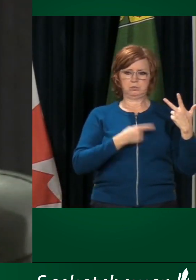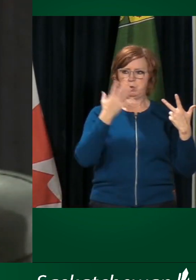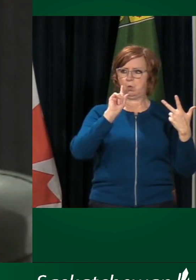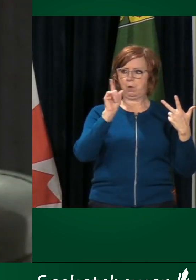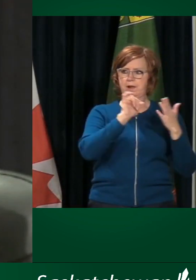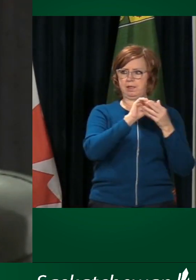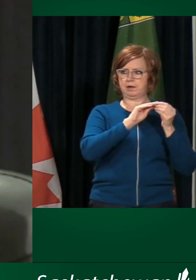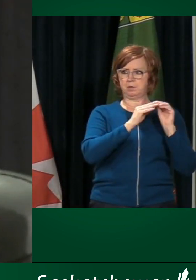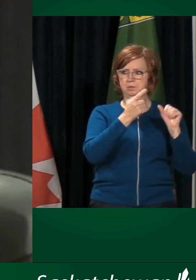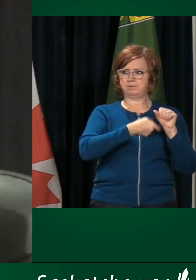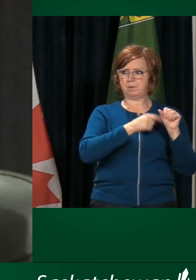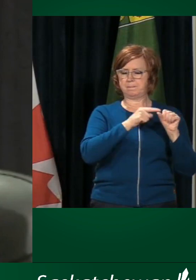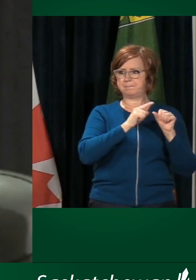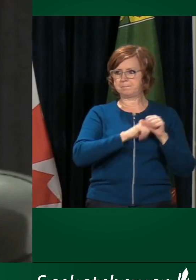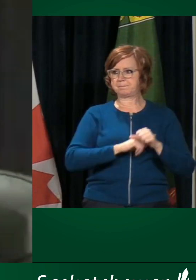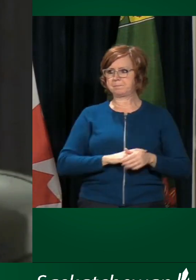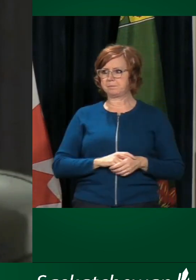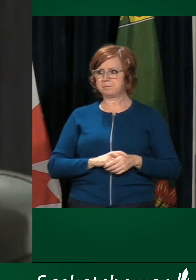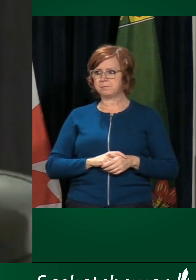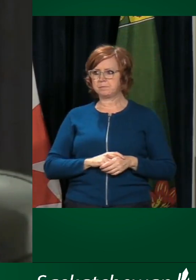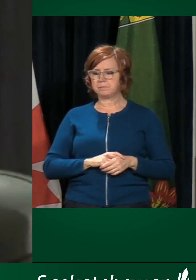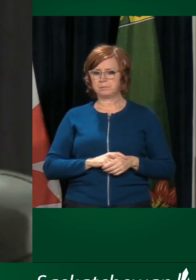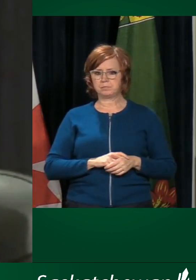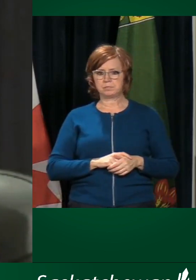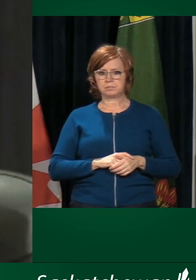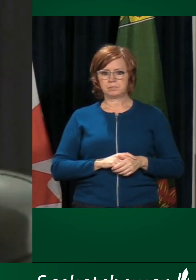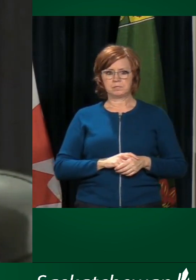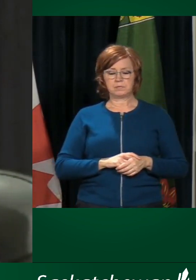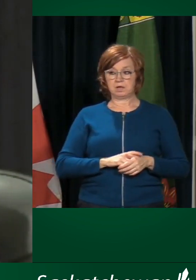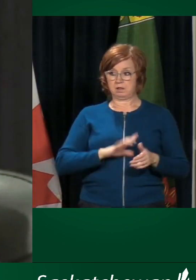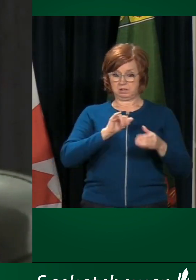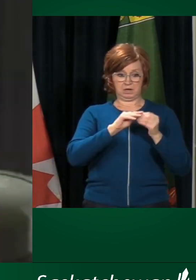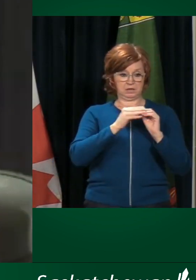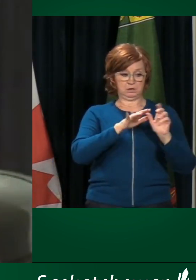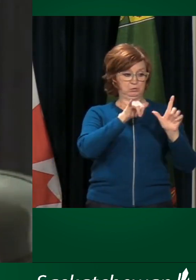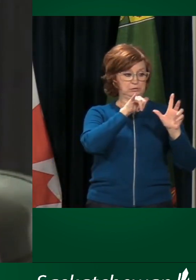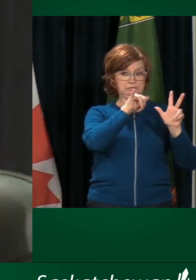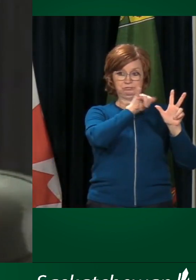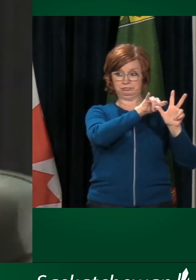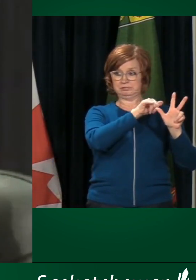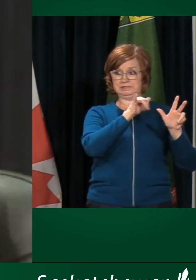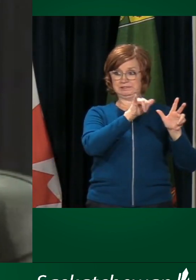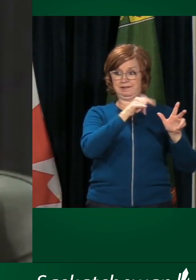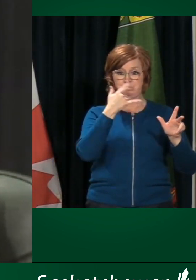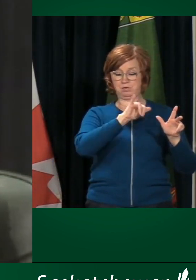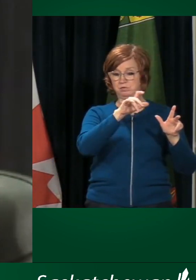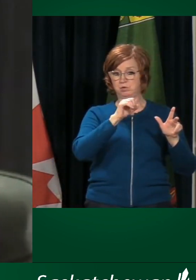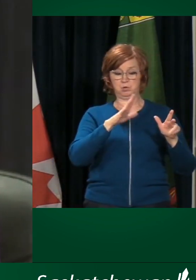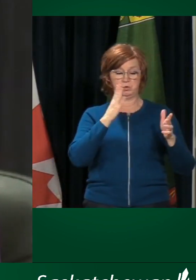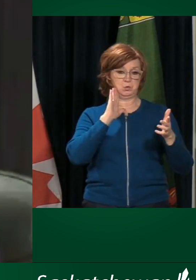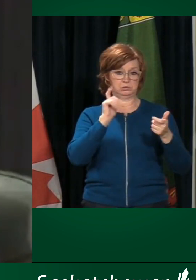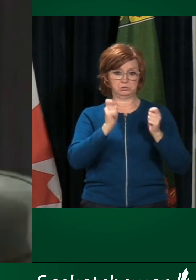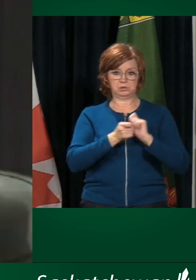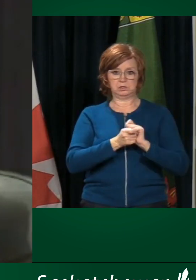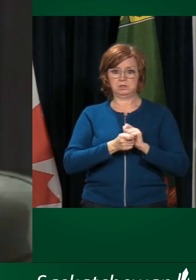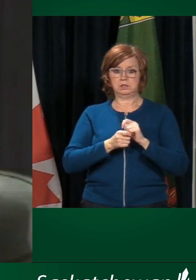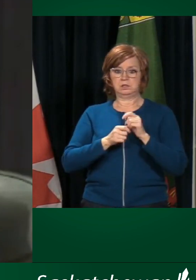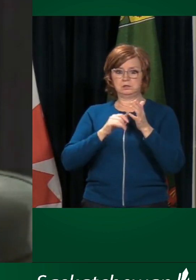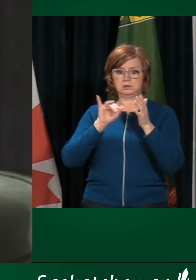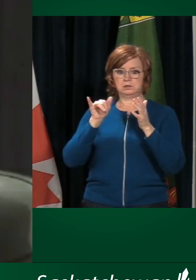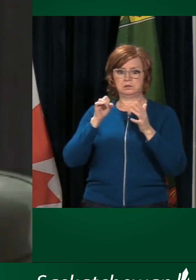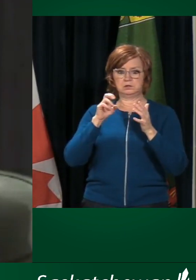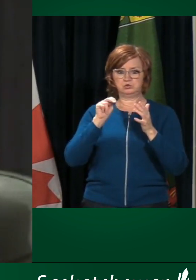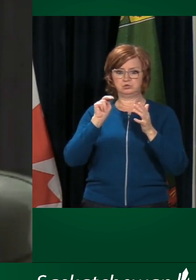the kind of biological behavior of the virus in our population? Right. Jenny, do you want to take that question? Yeah,